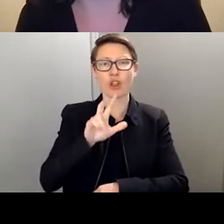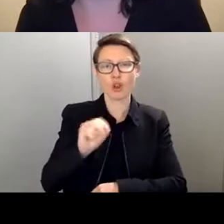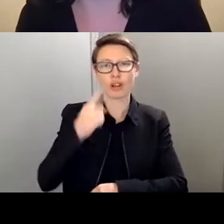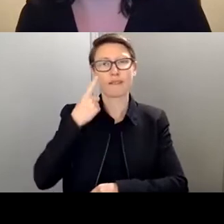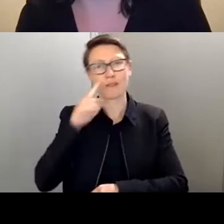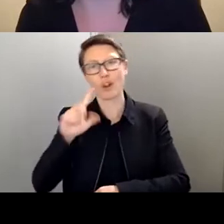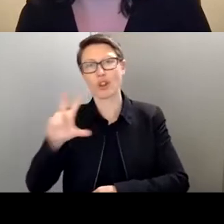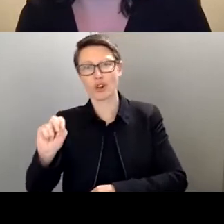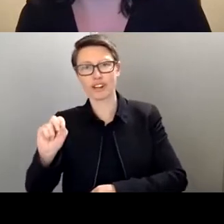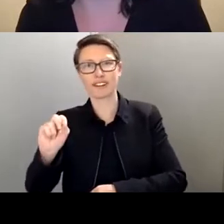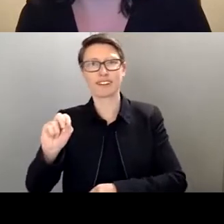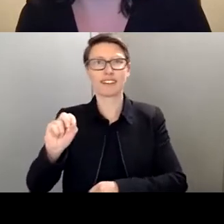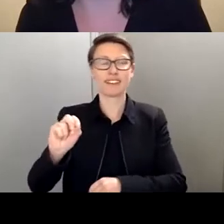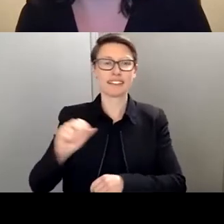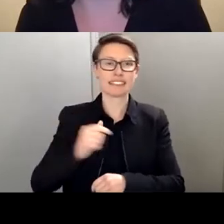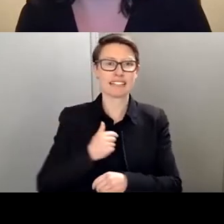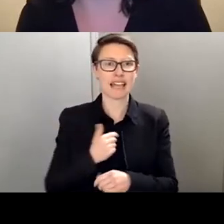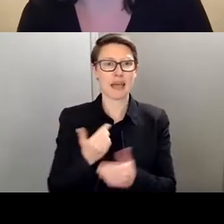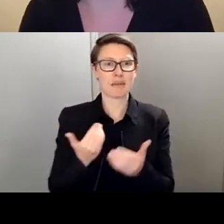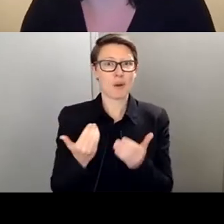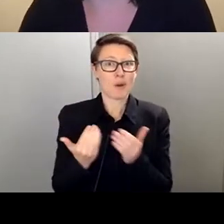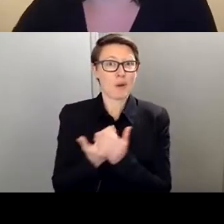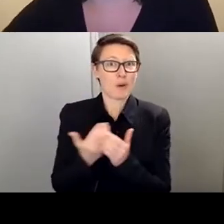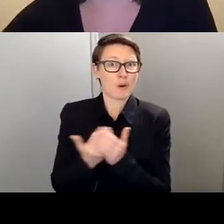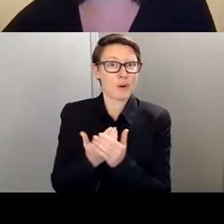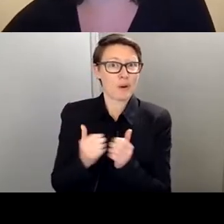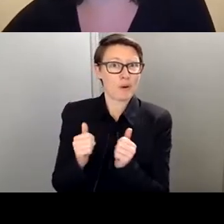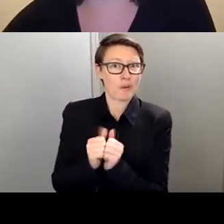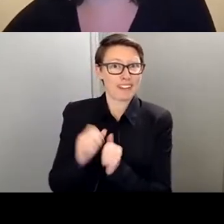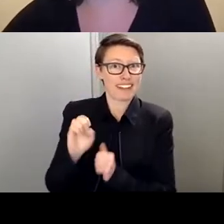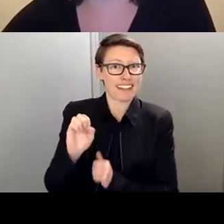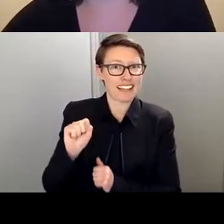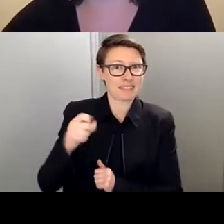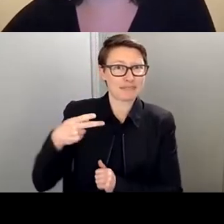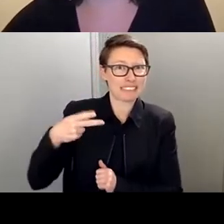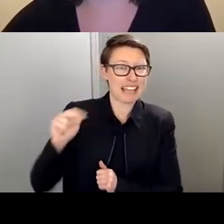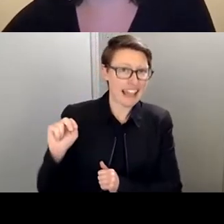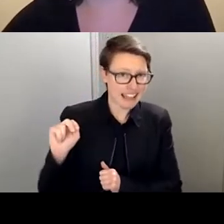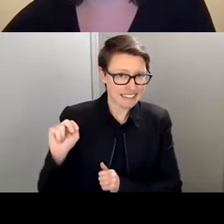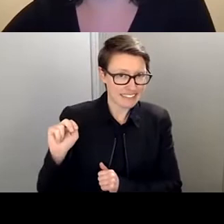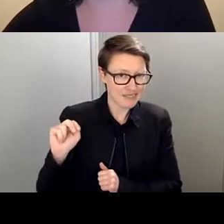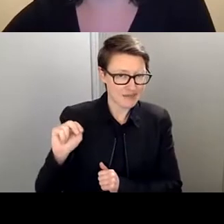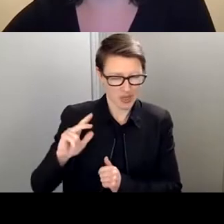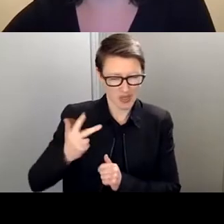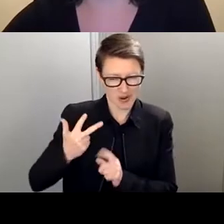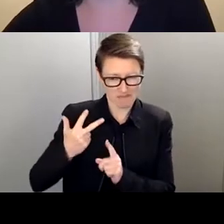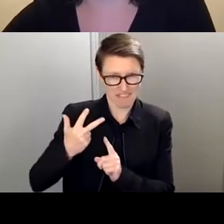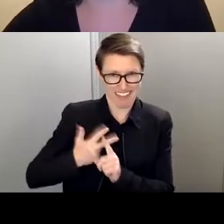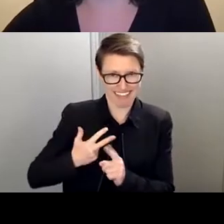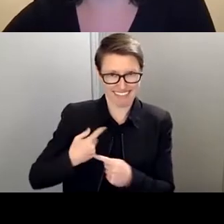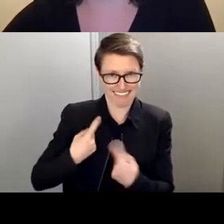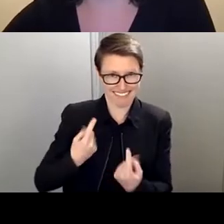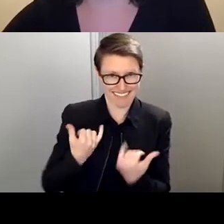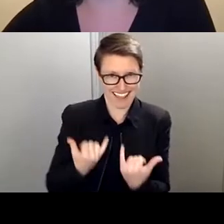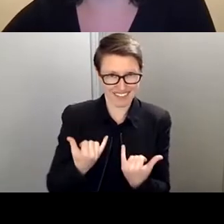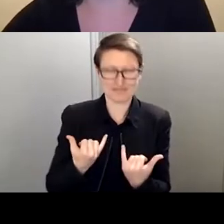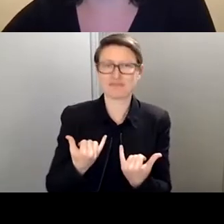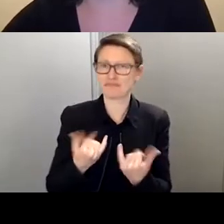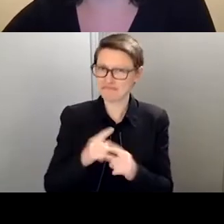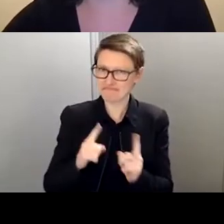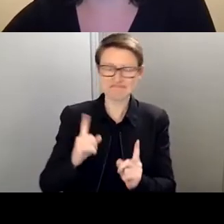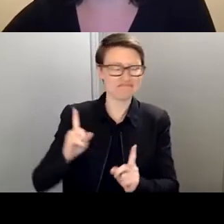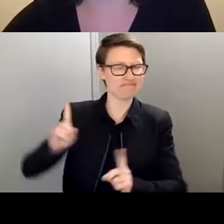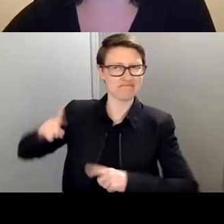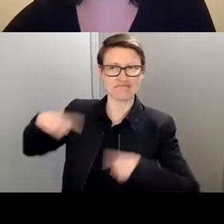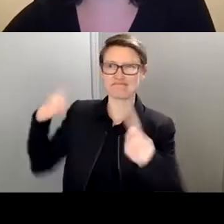I'm a newbie at ESPN and in my third month, longtime news veteran. I was